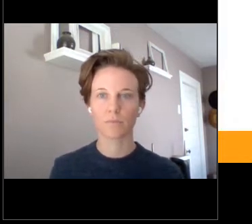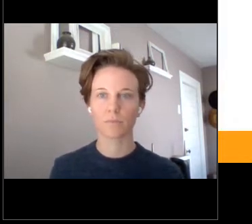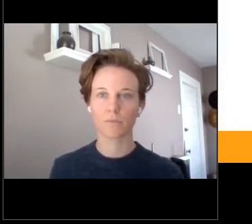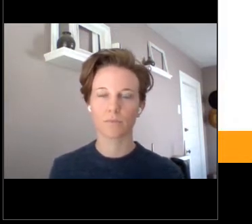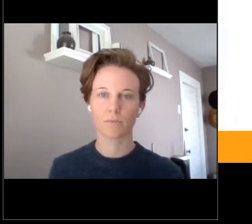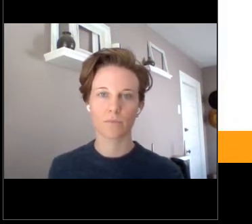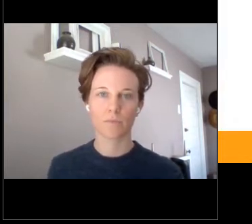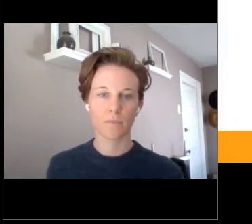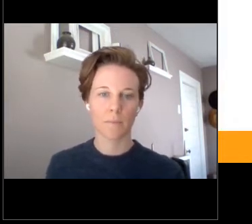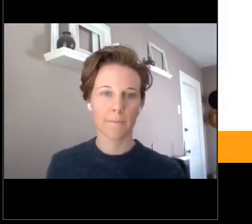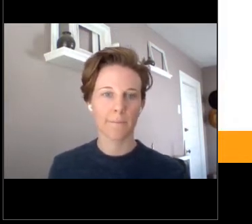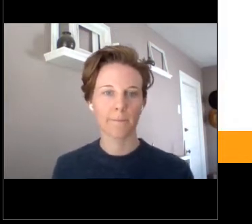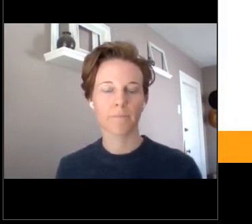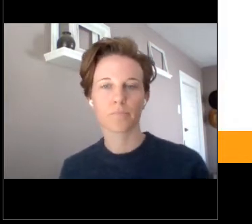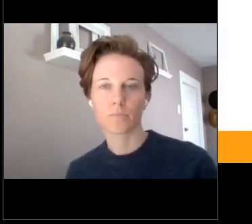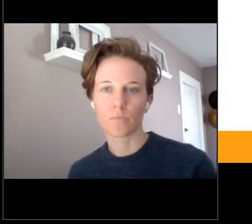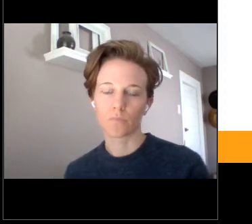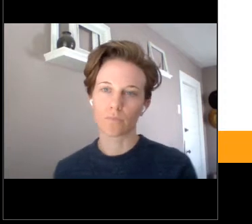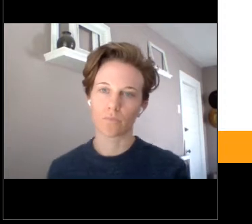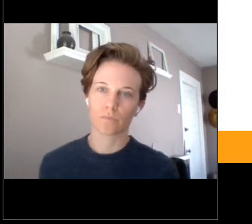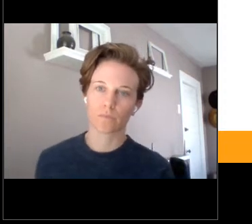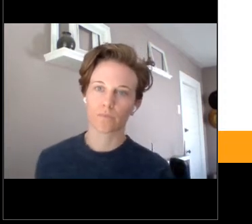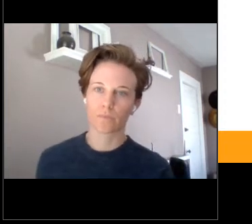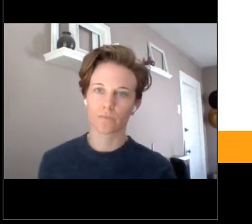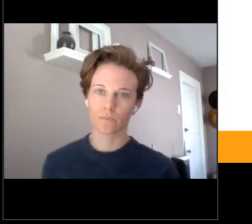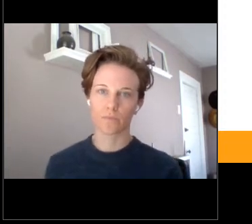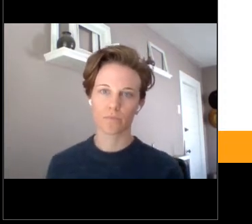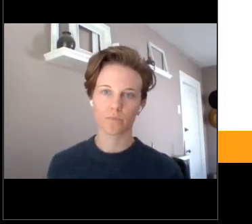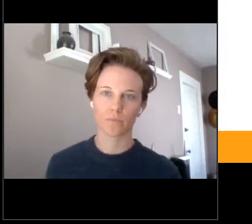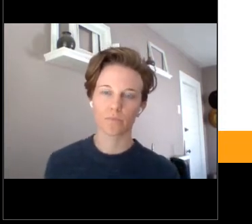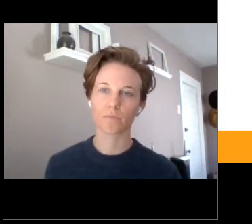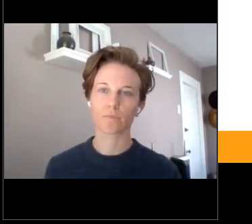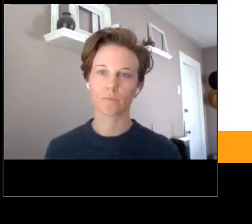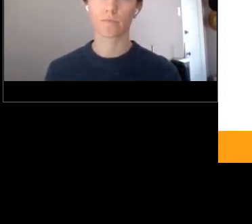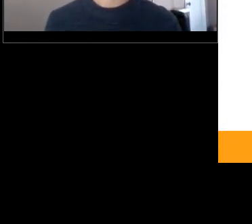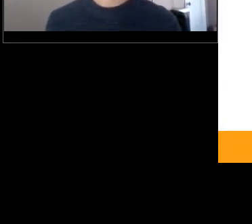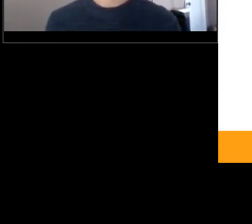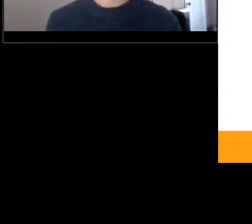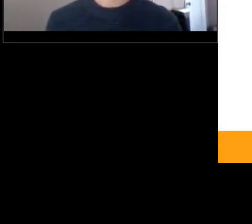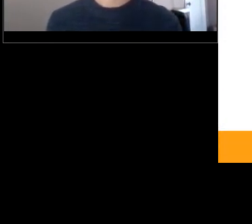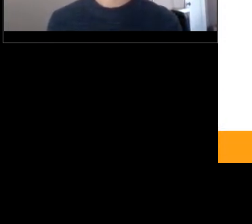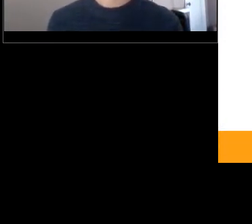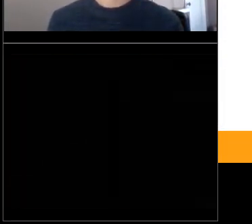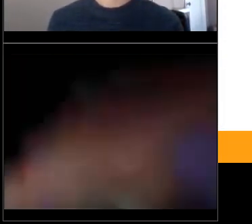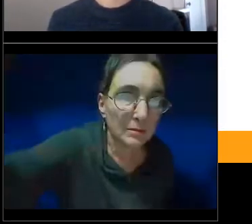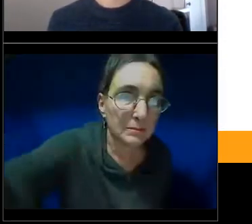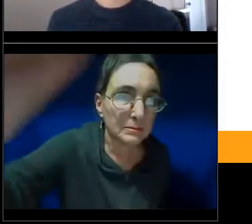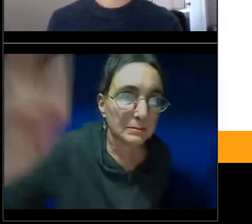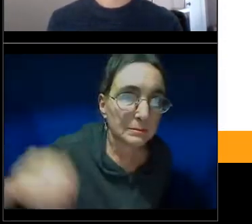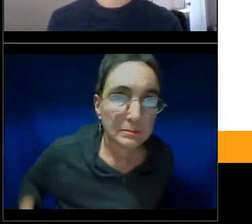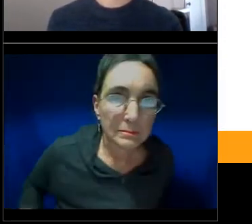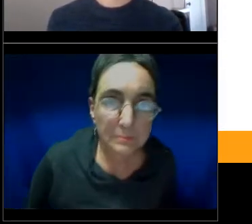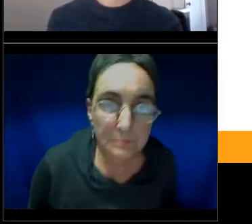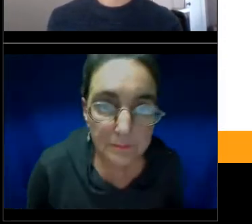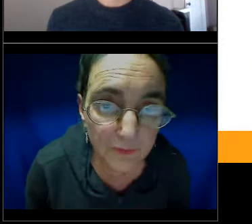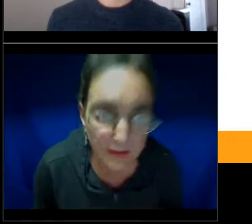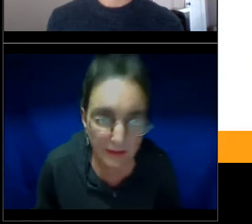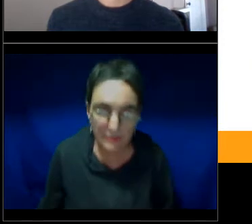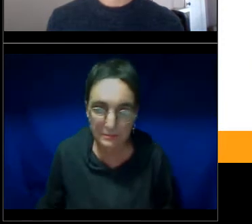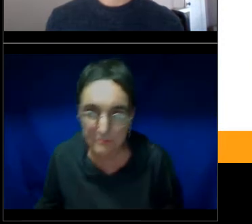I think one thing to note is that this is an ongoing effort to make improvements with our community members.